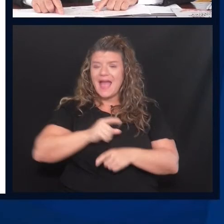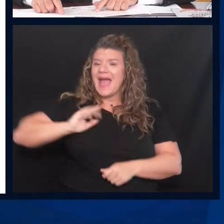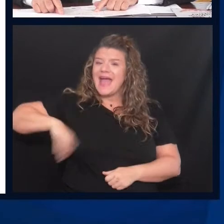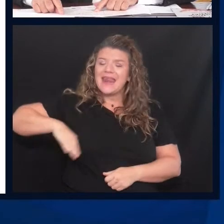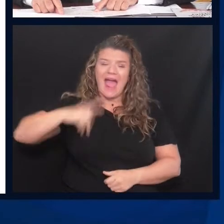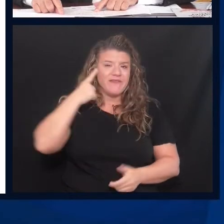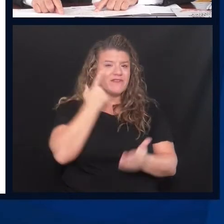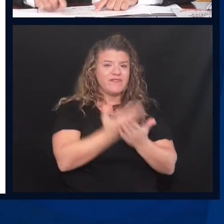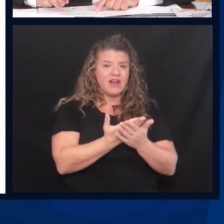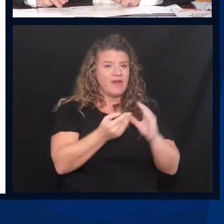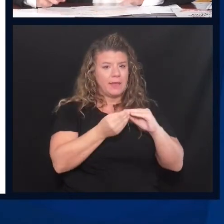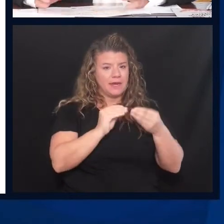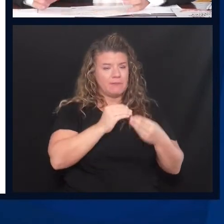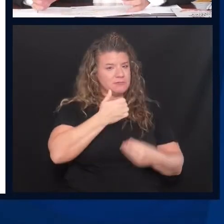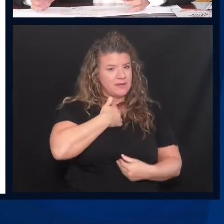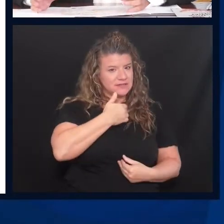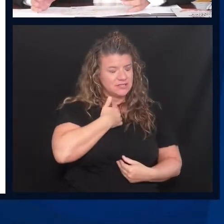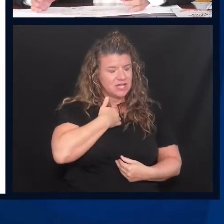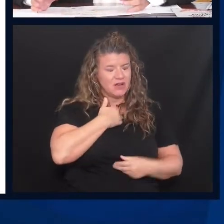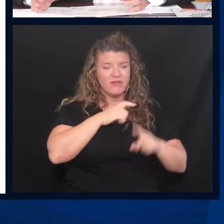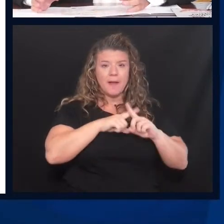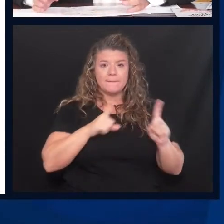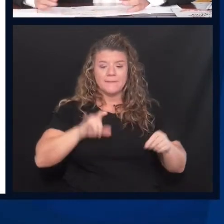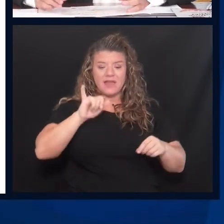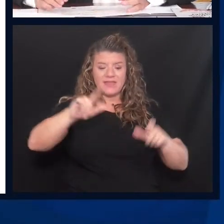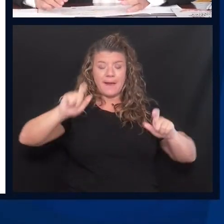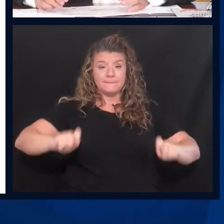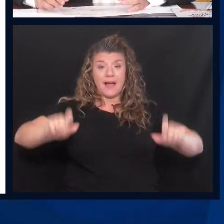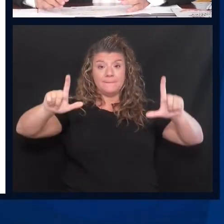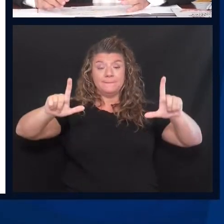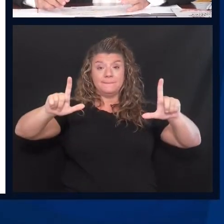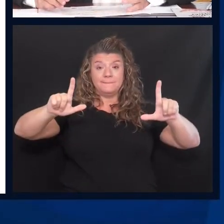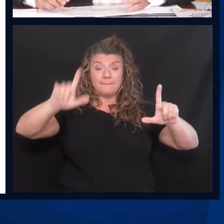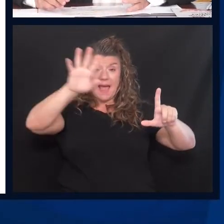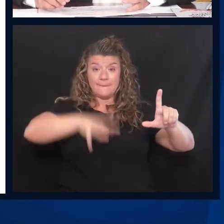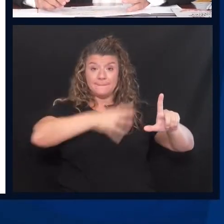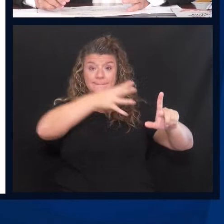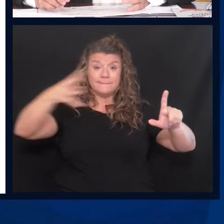numbers myself, but this came from our